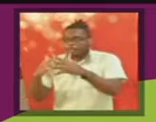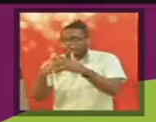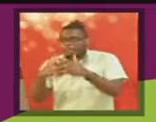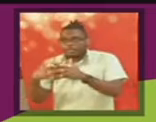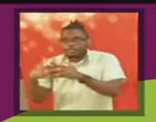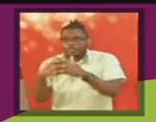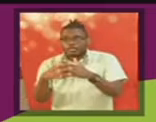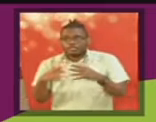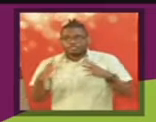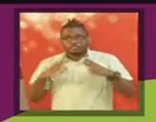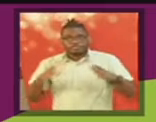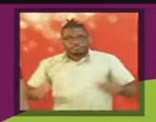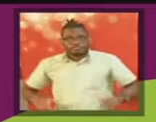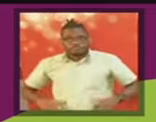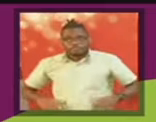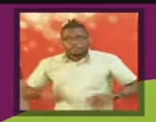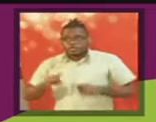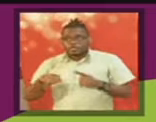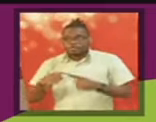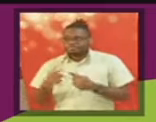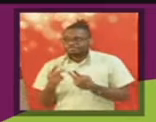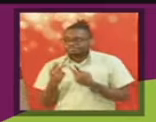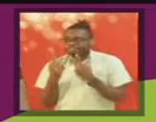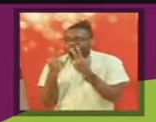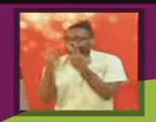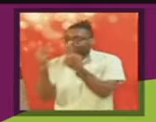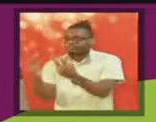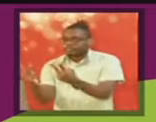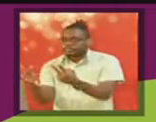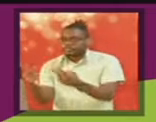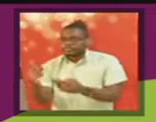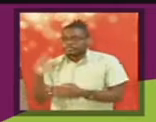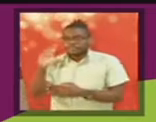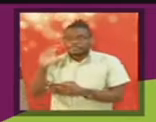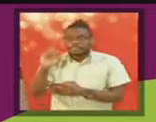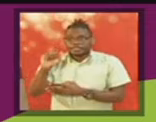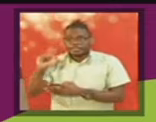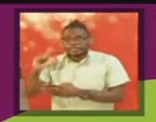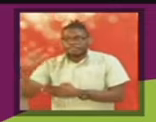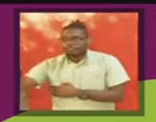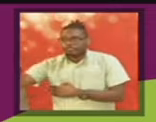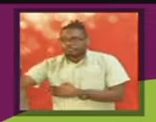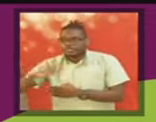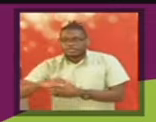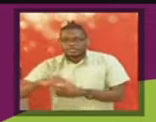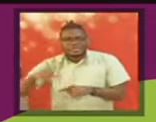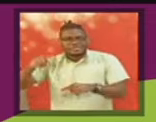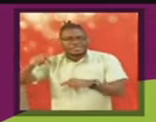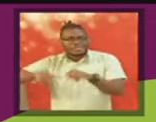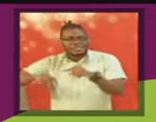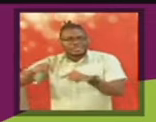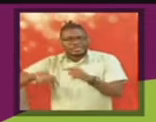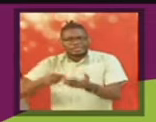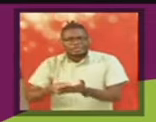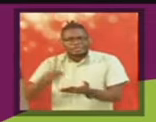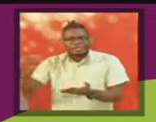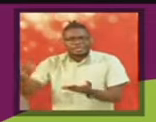they visit Caribbean Airlines, they are being turned away from being able to purchase tickets to leave the